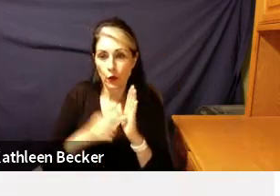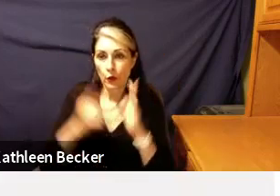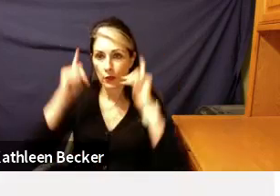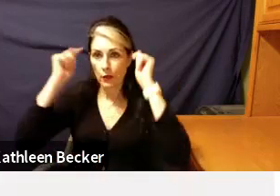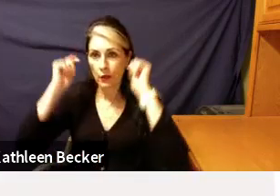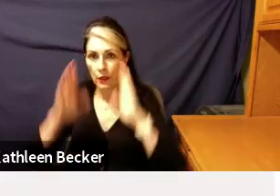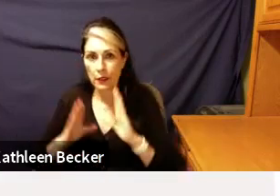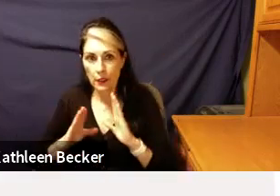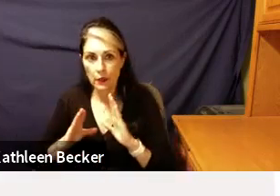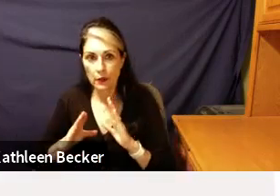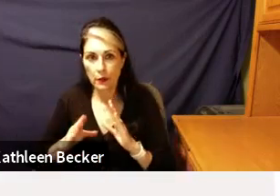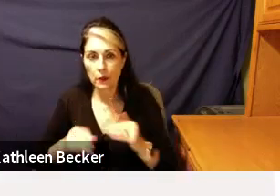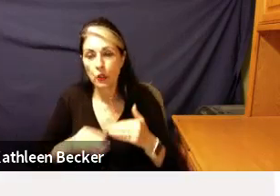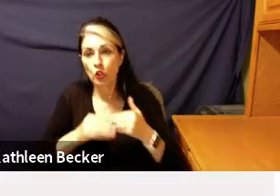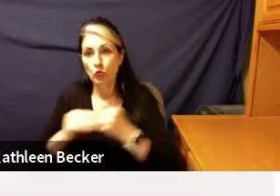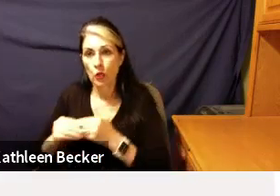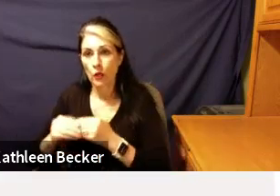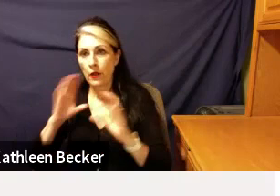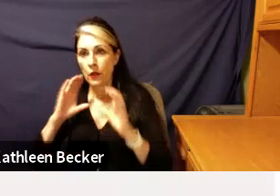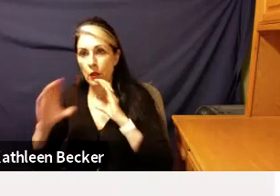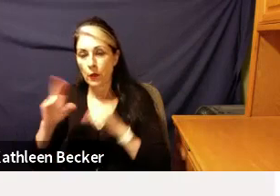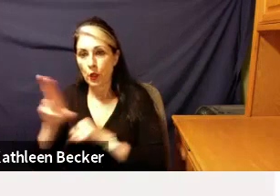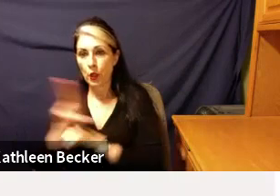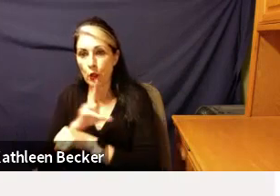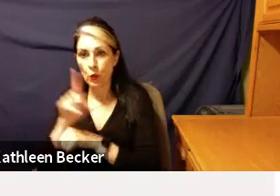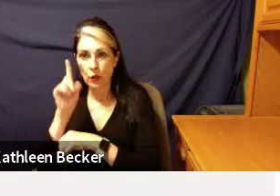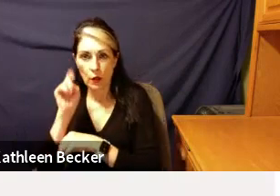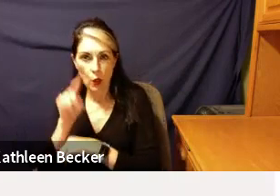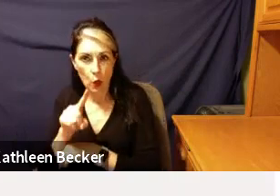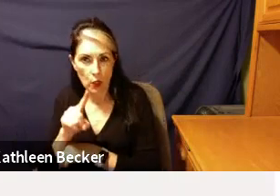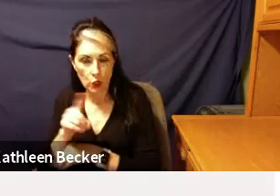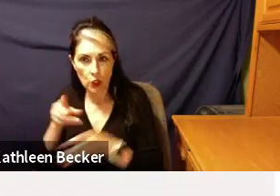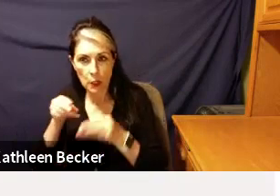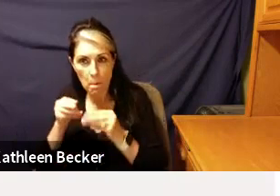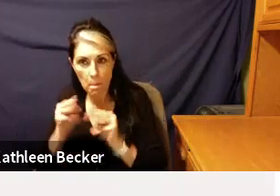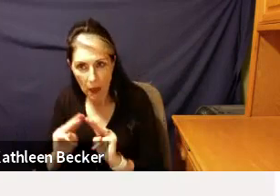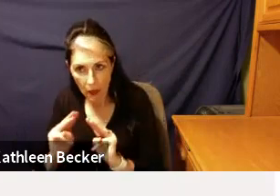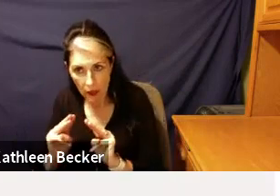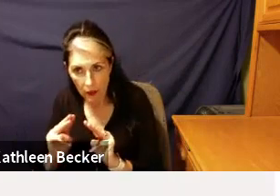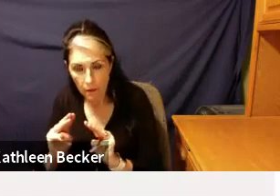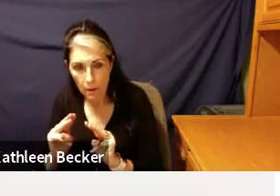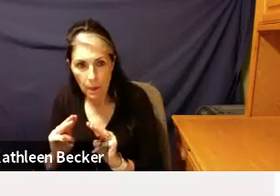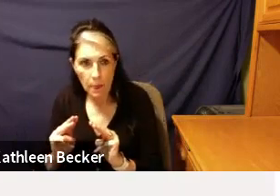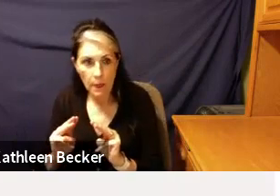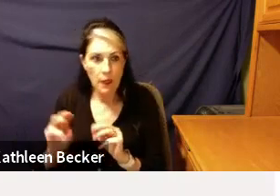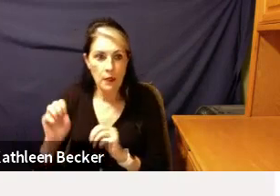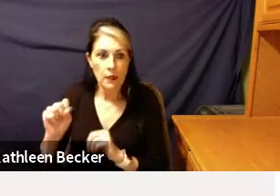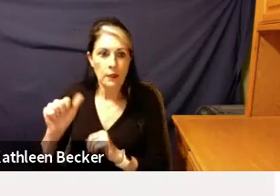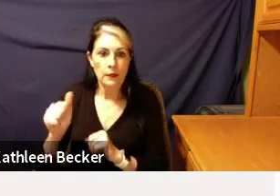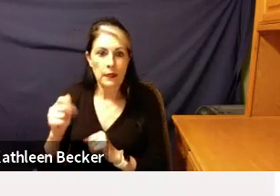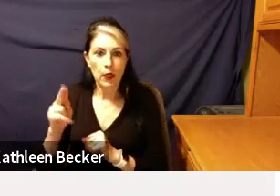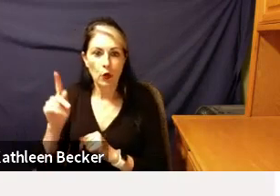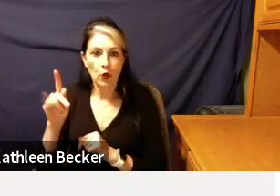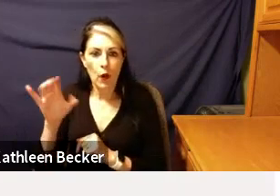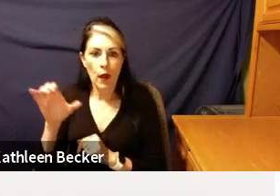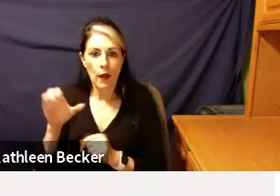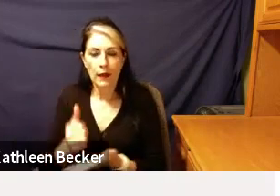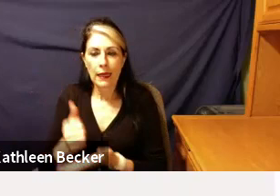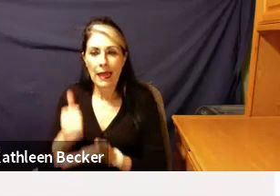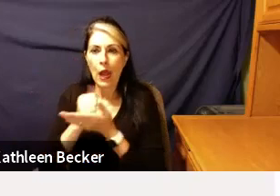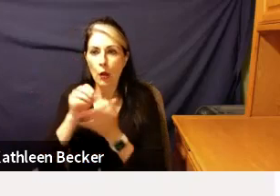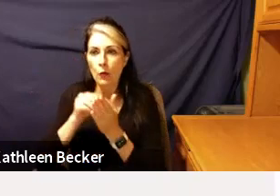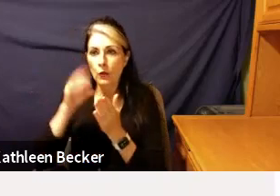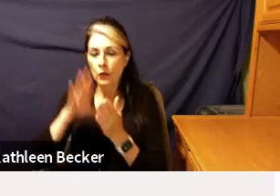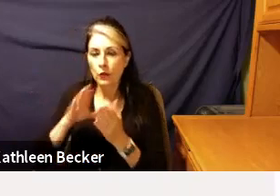is driving the conversation by using the questioning method. The Socratic method really does help our students